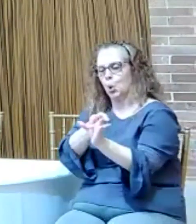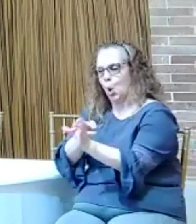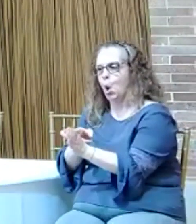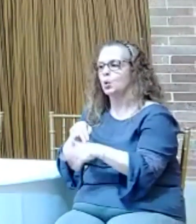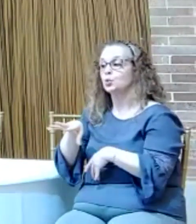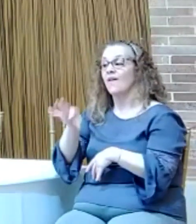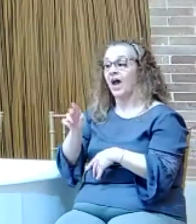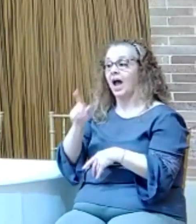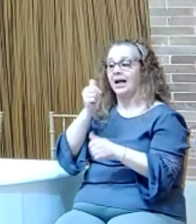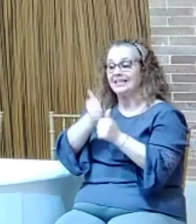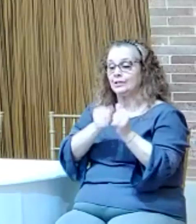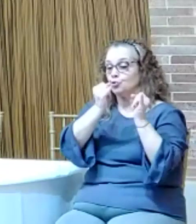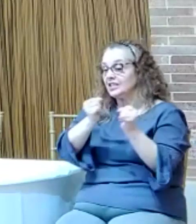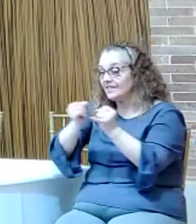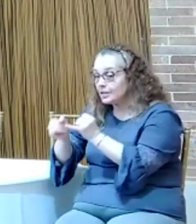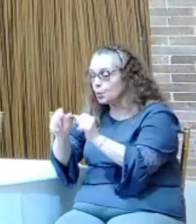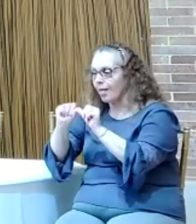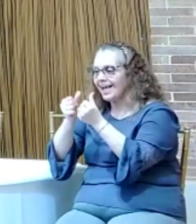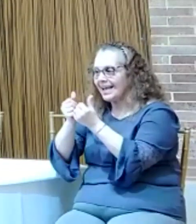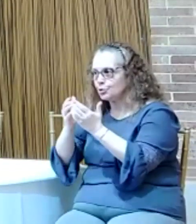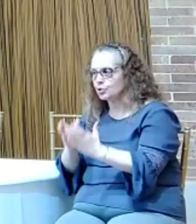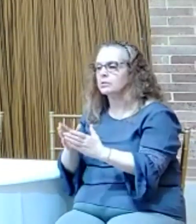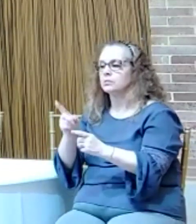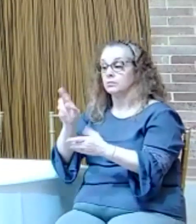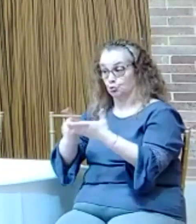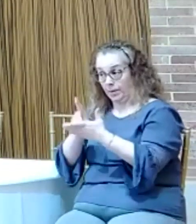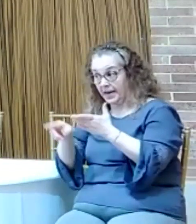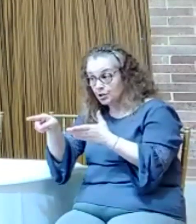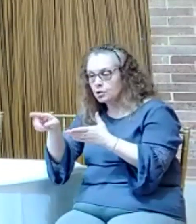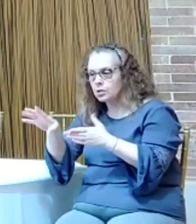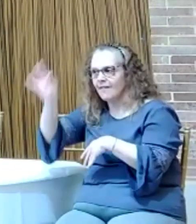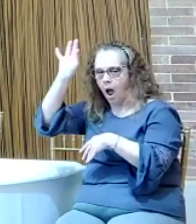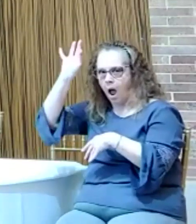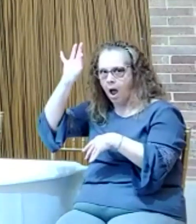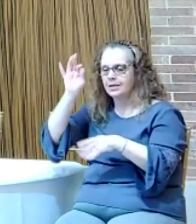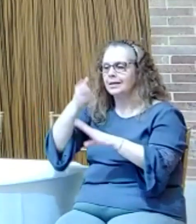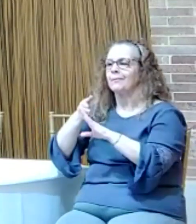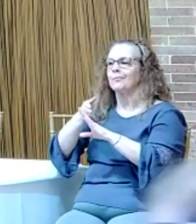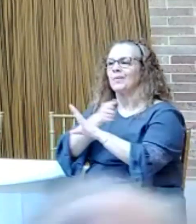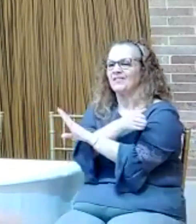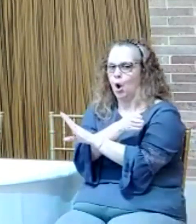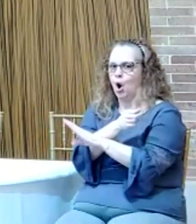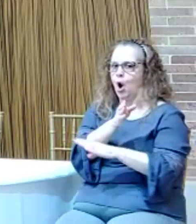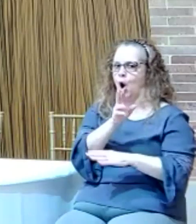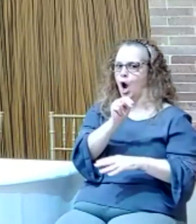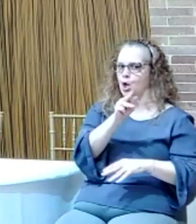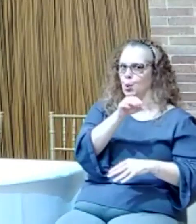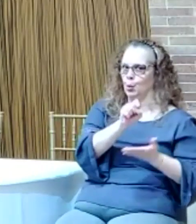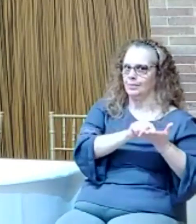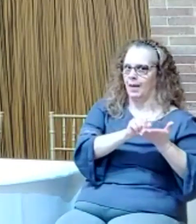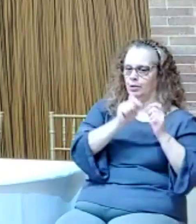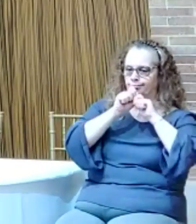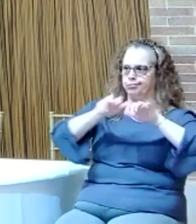engaged in discrimination and correct it before say a New York news day does that and exposes it